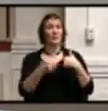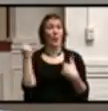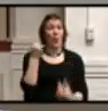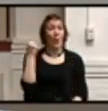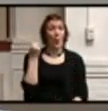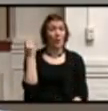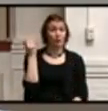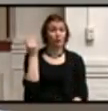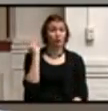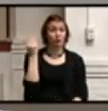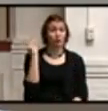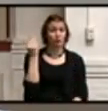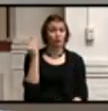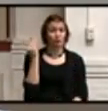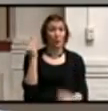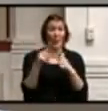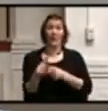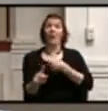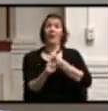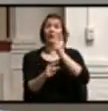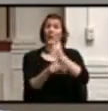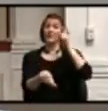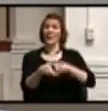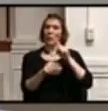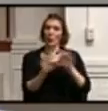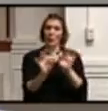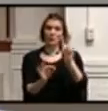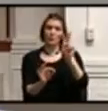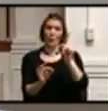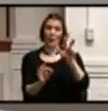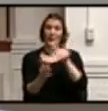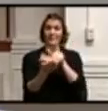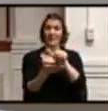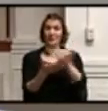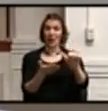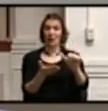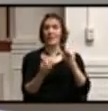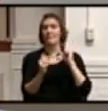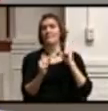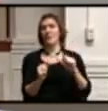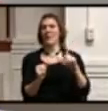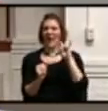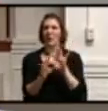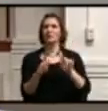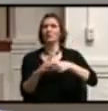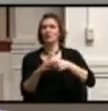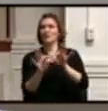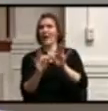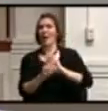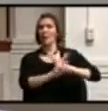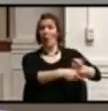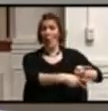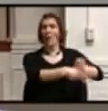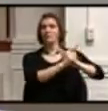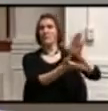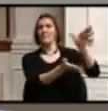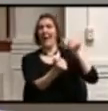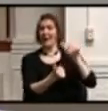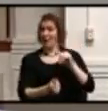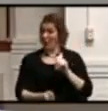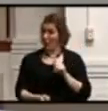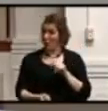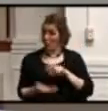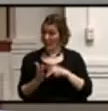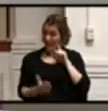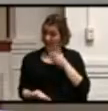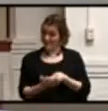on to that bond, and when it matures, it'll be worth about $2.3 million, which was the value of the loan. As the money will